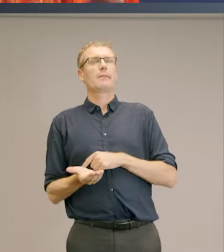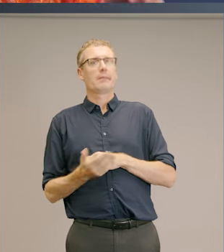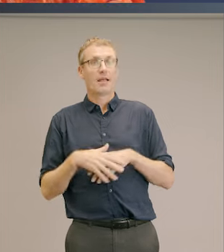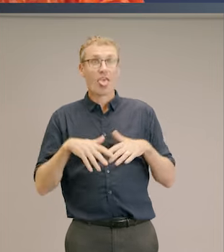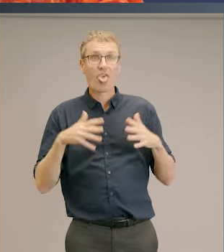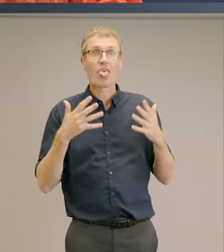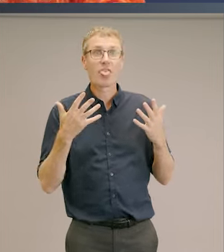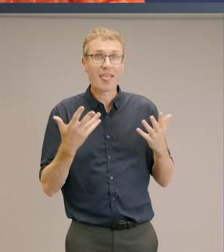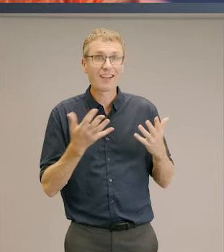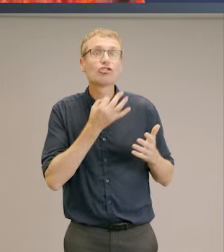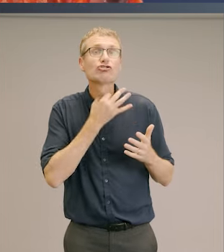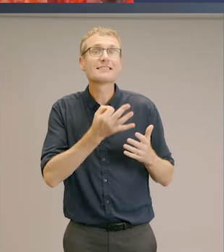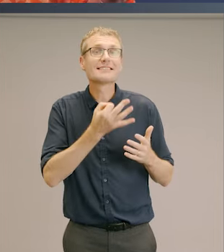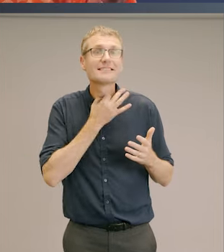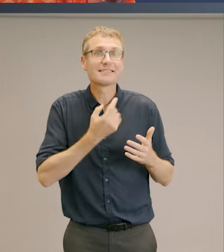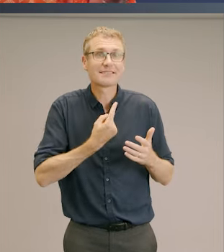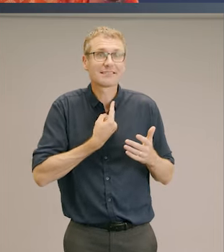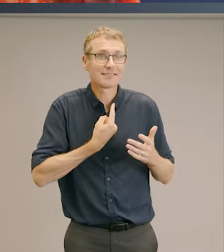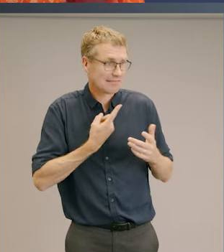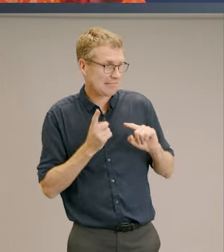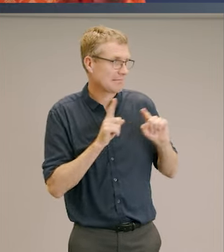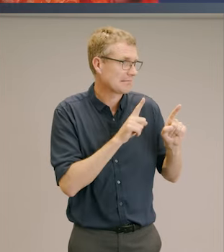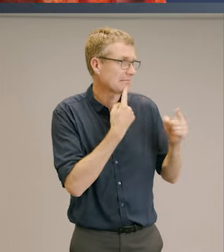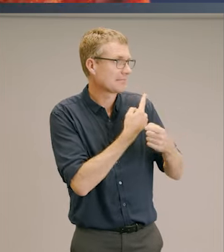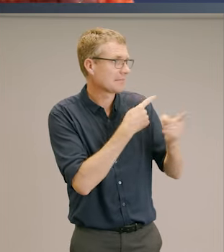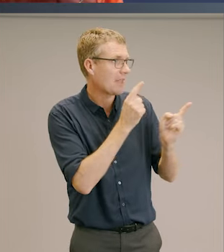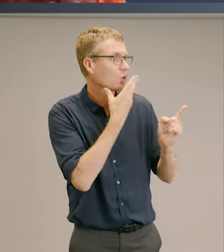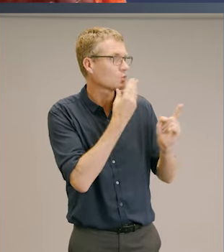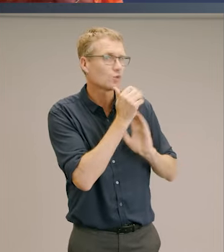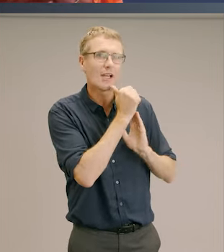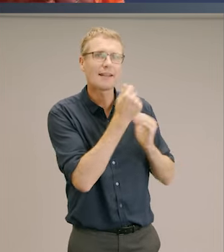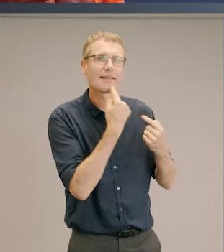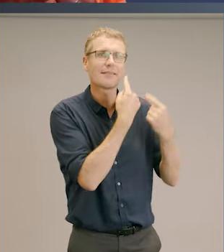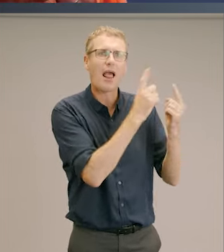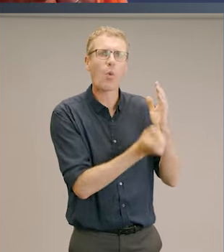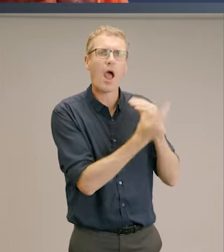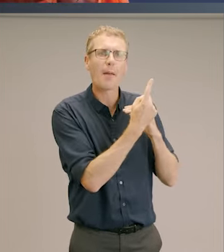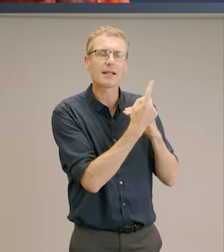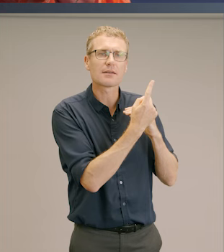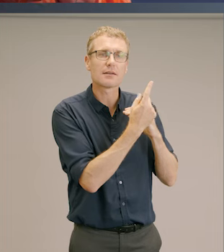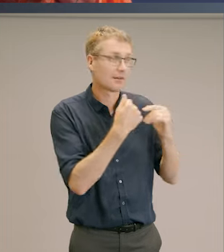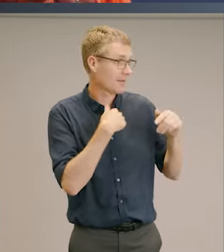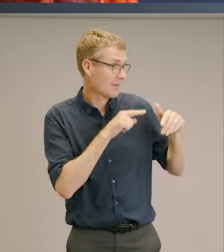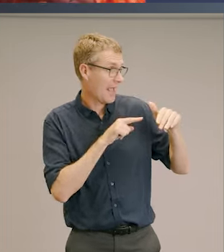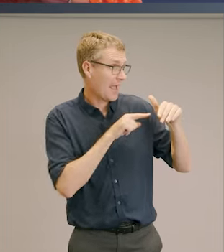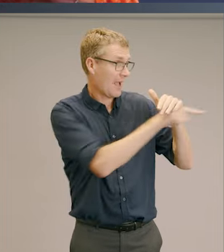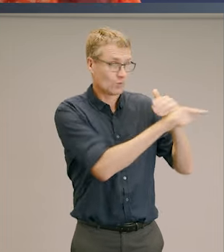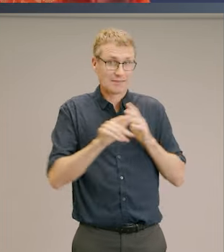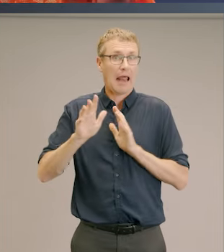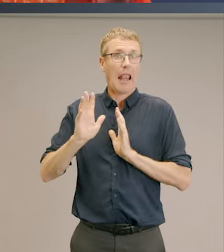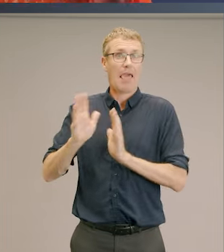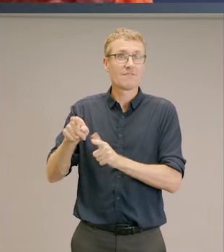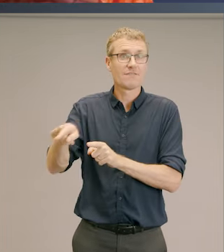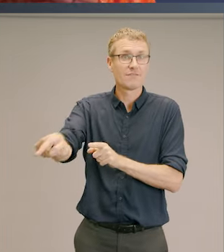soldiers fell into a dead faint. And then they risked their lives by going and telling the Jewish leaders what had happened. They could have been put to death by